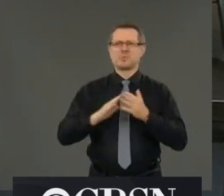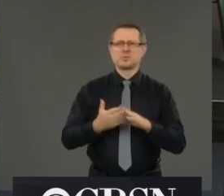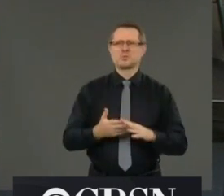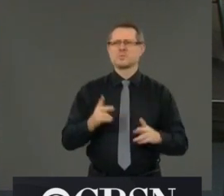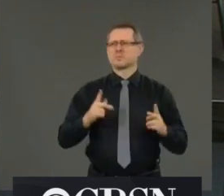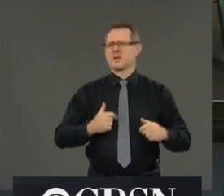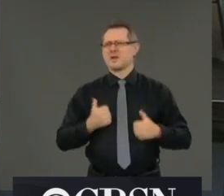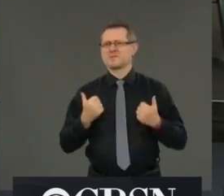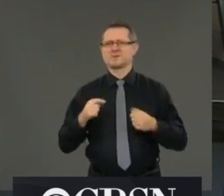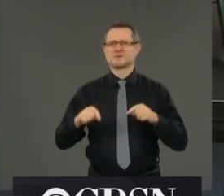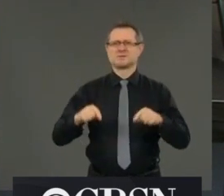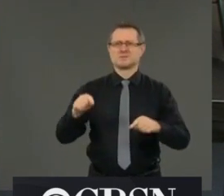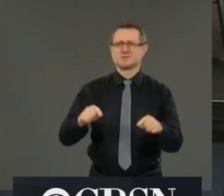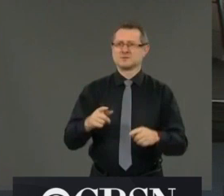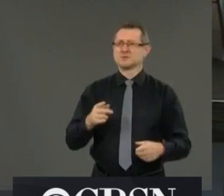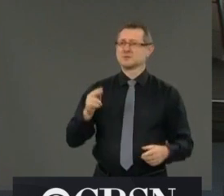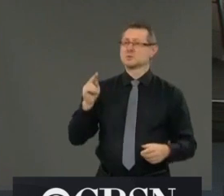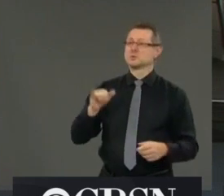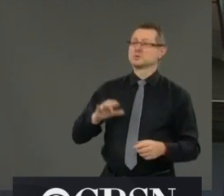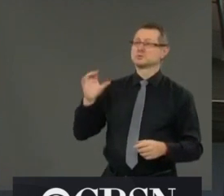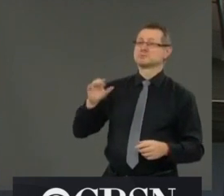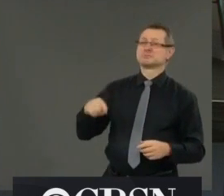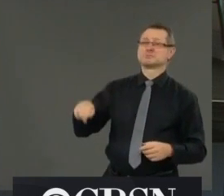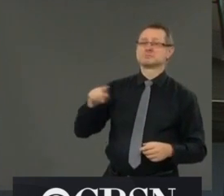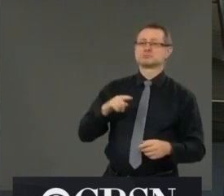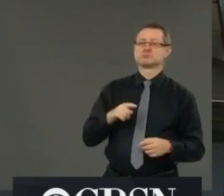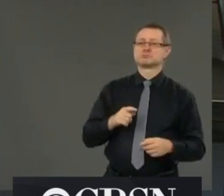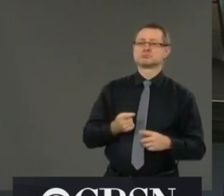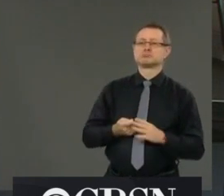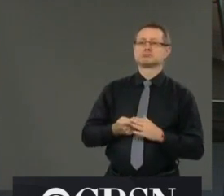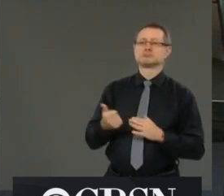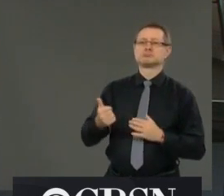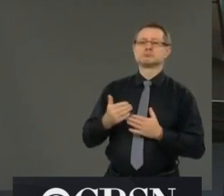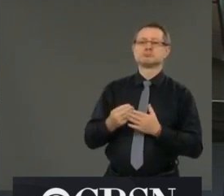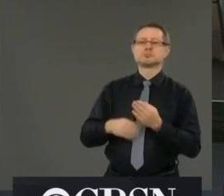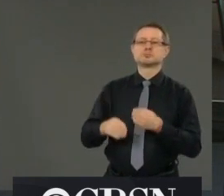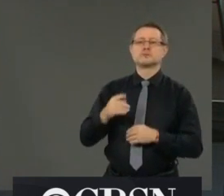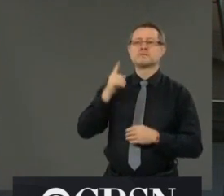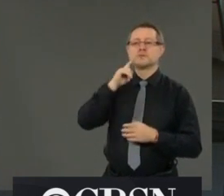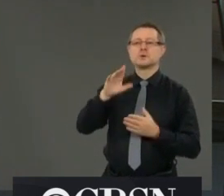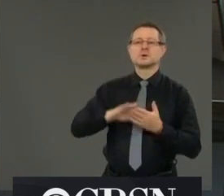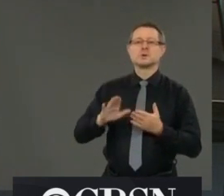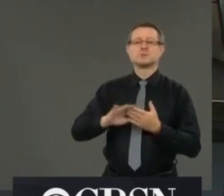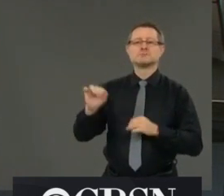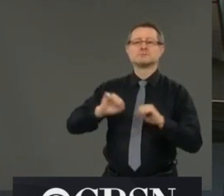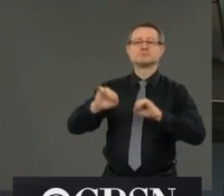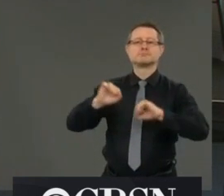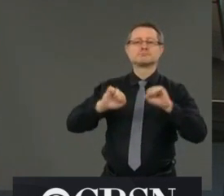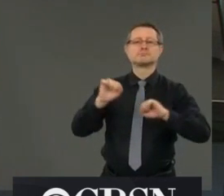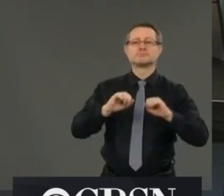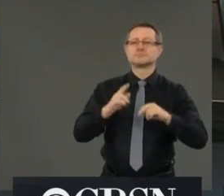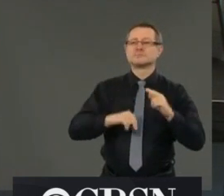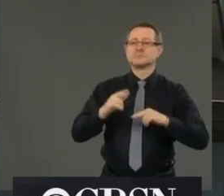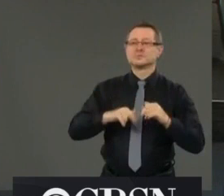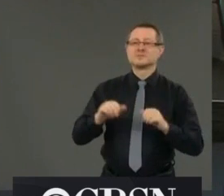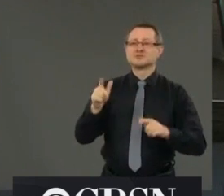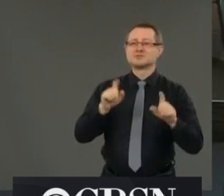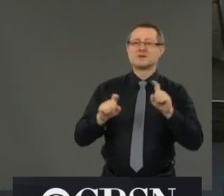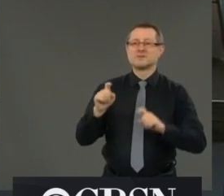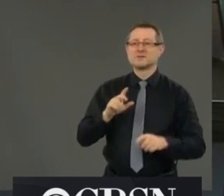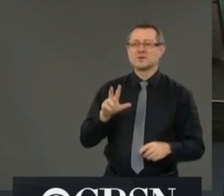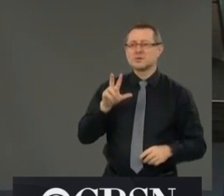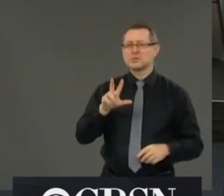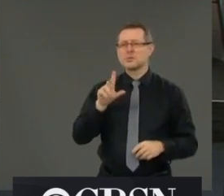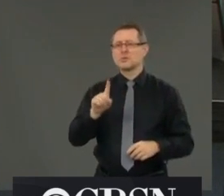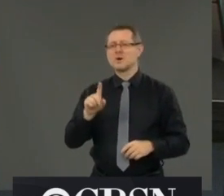the dollars to clean up the graffiti on private buildings. There's $0 for it. Plus, 311 has decided to stop